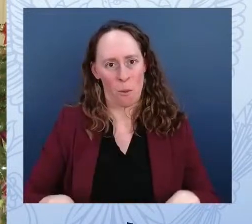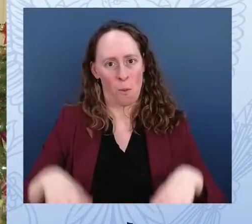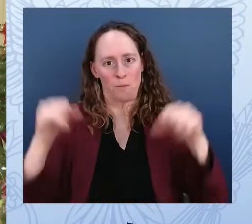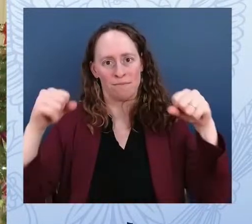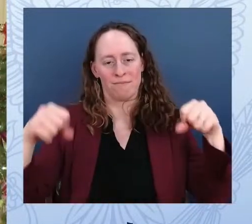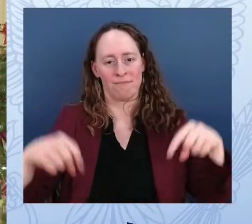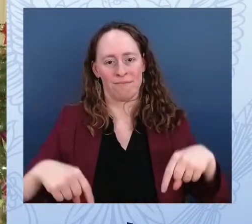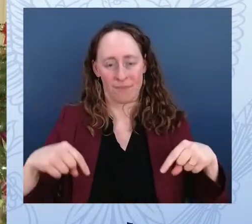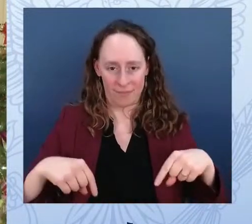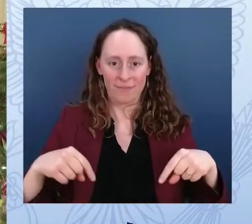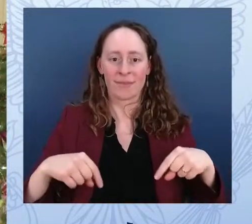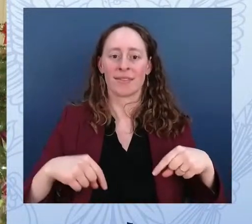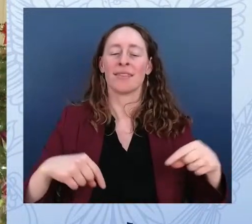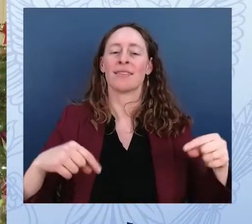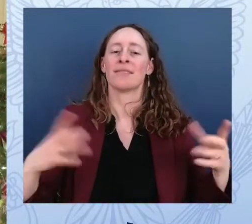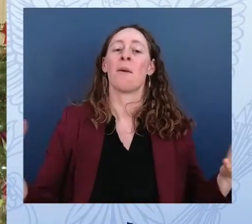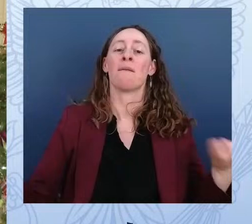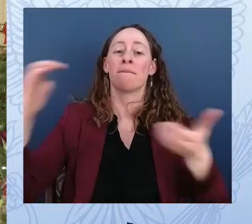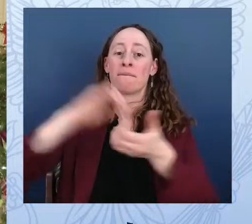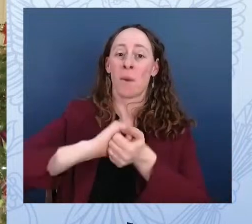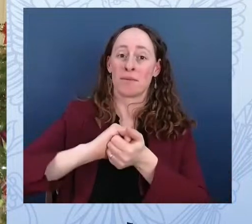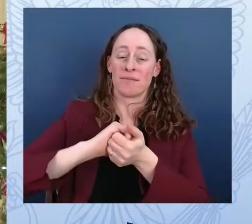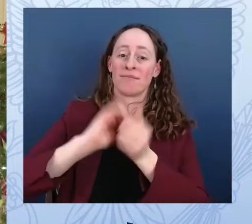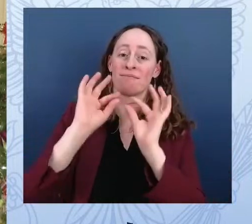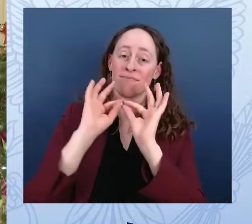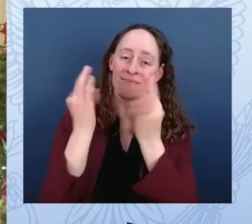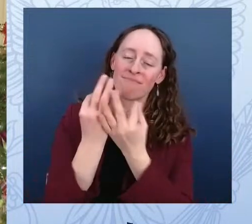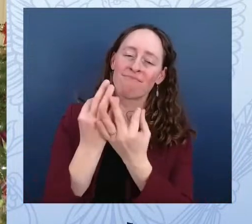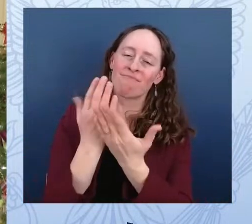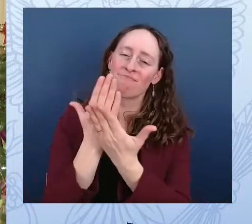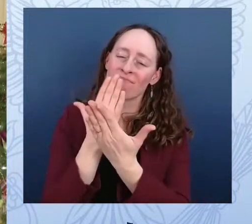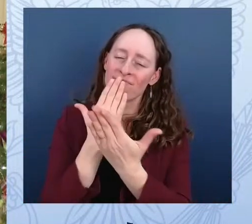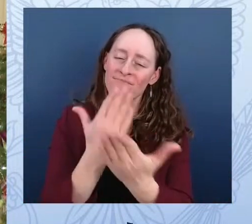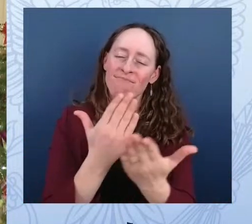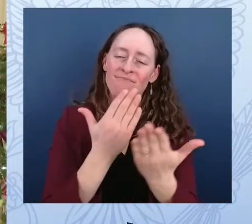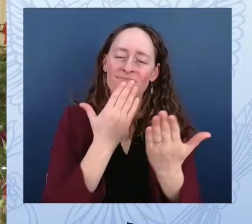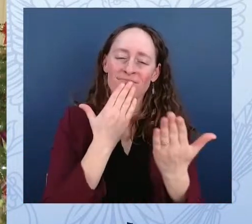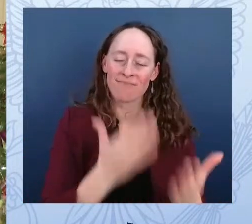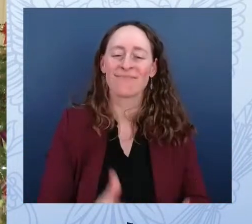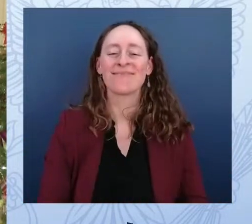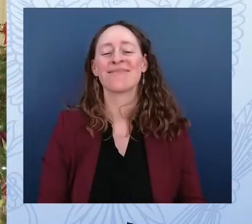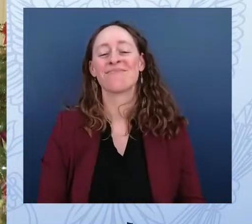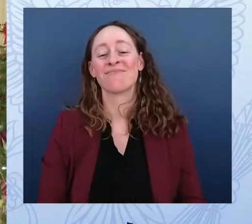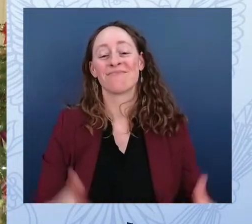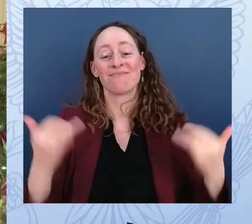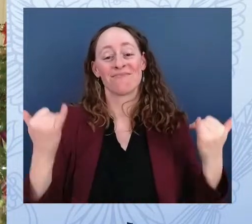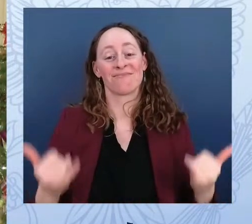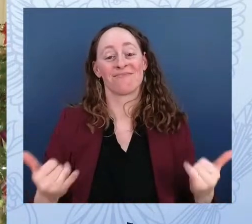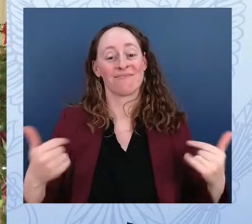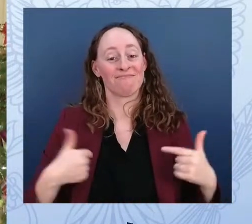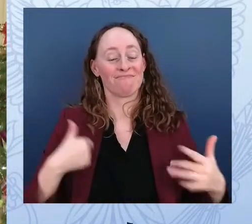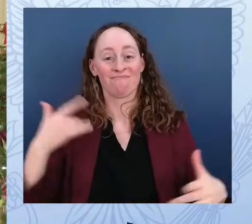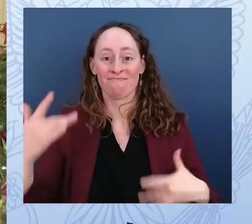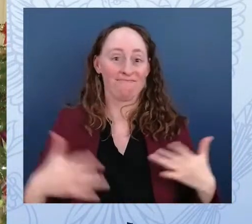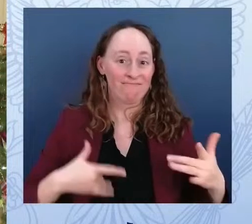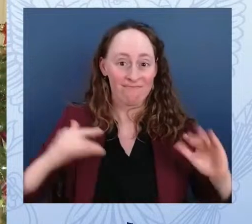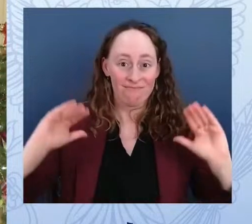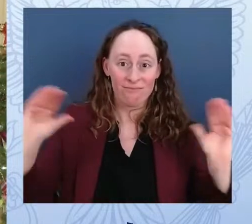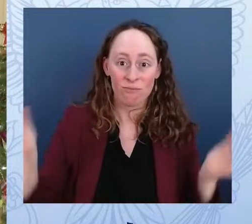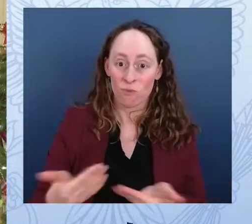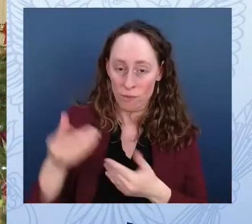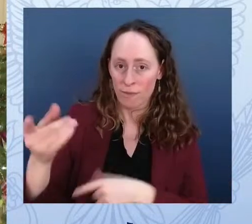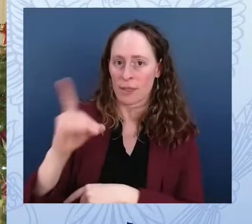further ado, I would like to introduce the next speaker, coming from the Delaware National Guard, First Lieutenant